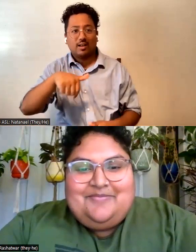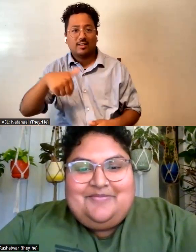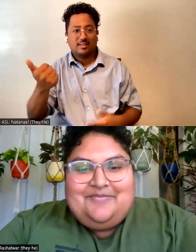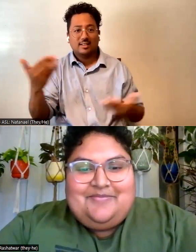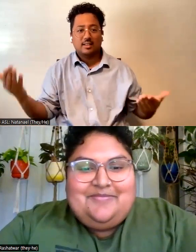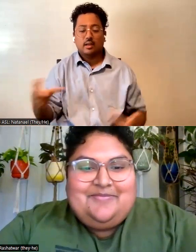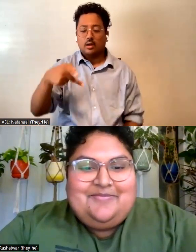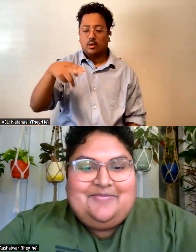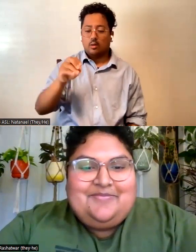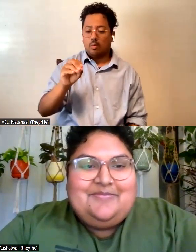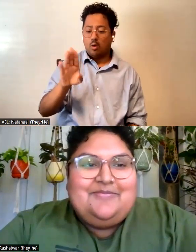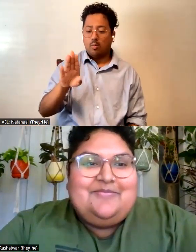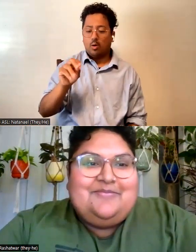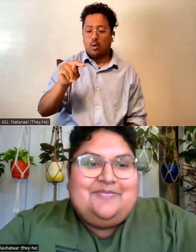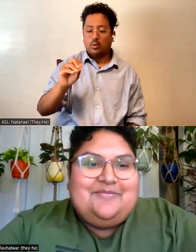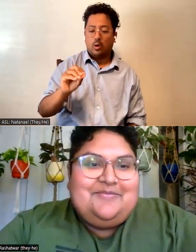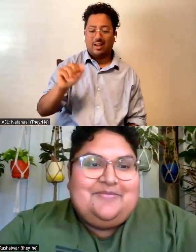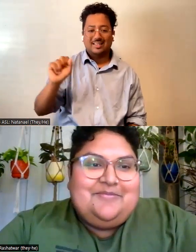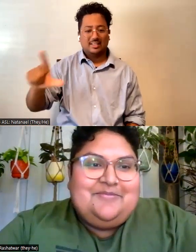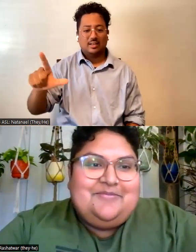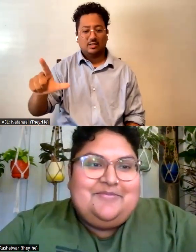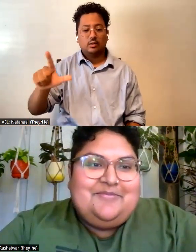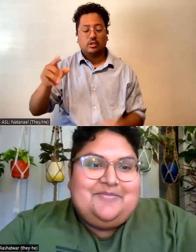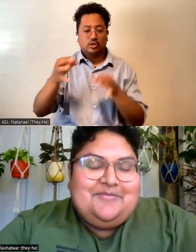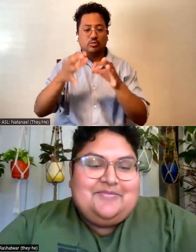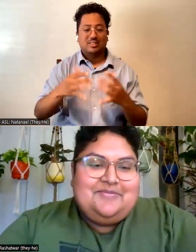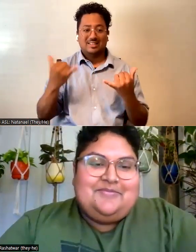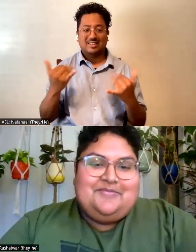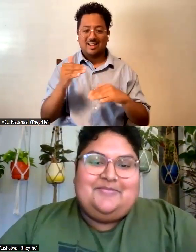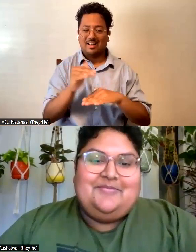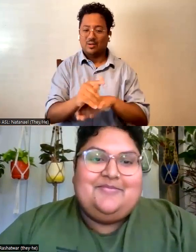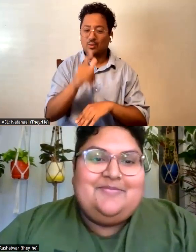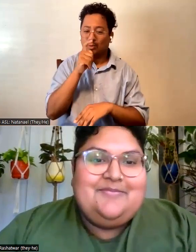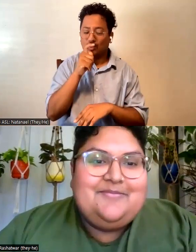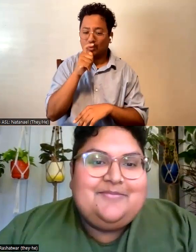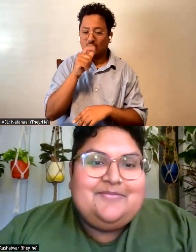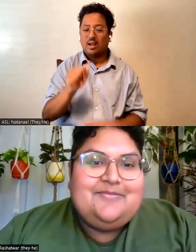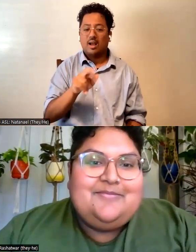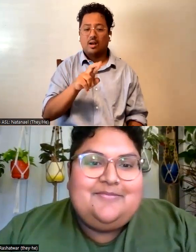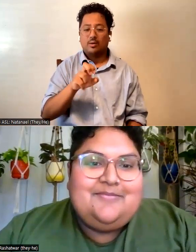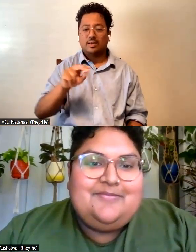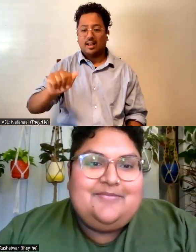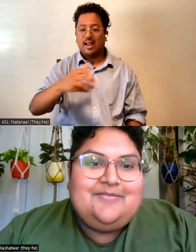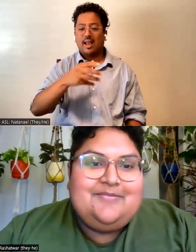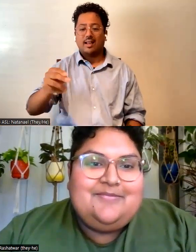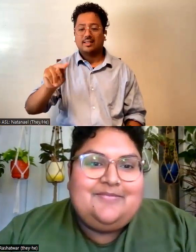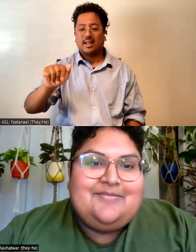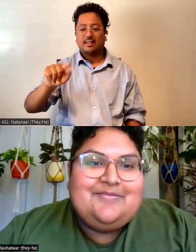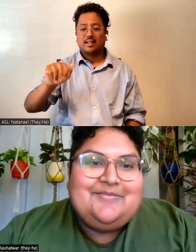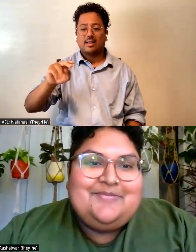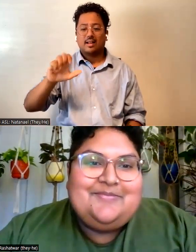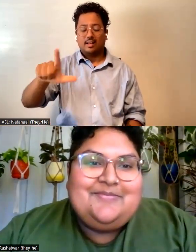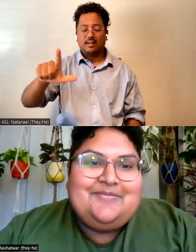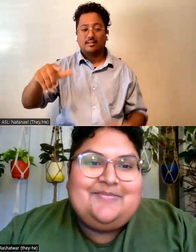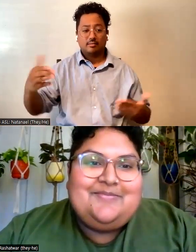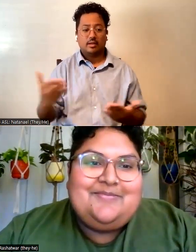who are interpreting today's meeting. Today our interpreters are Irina and Nathanael. You can find more information